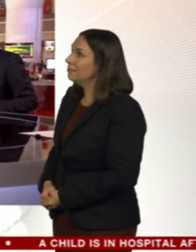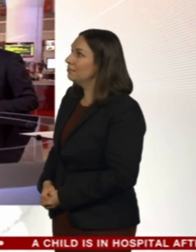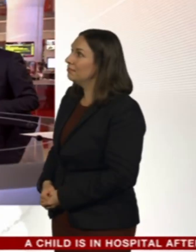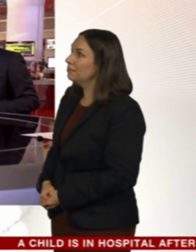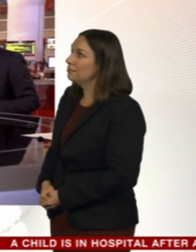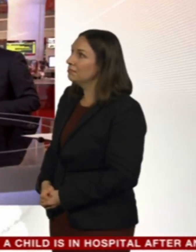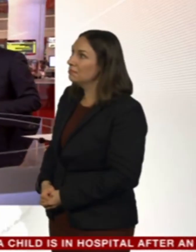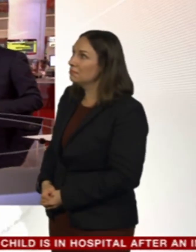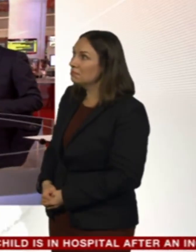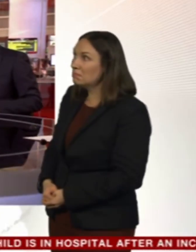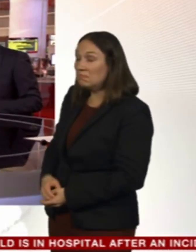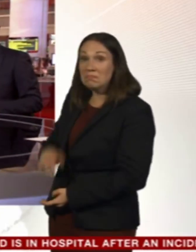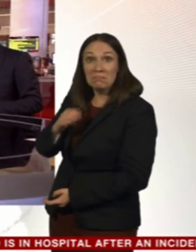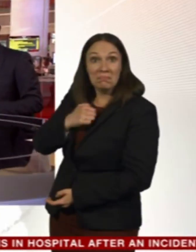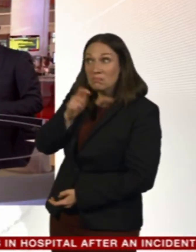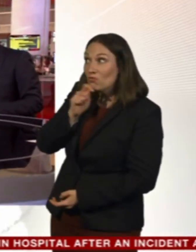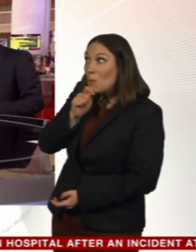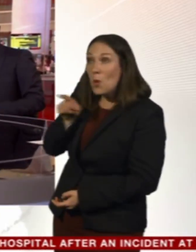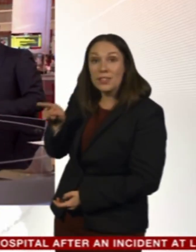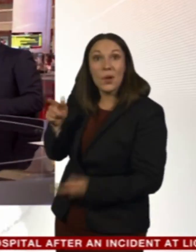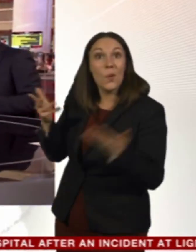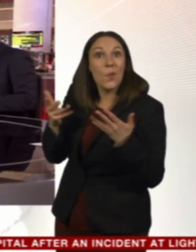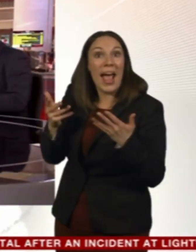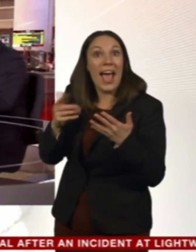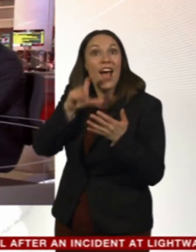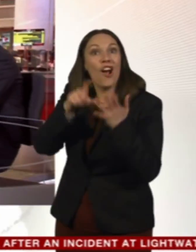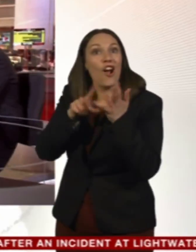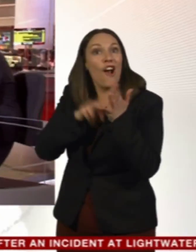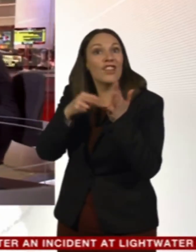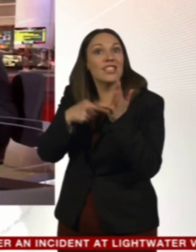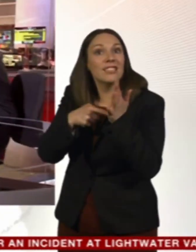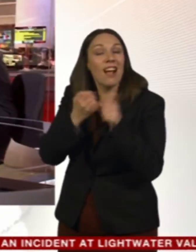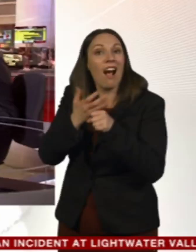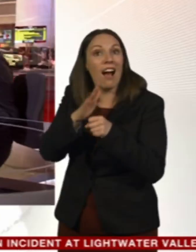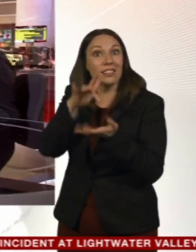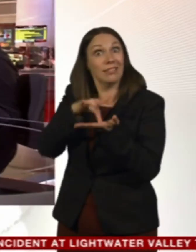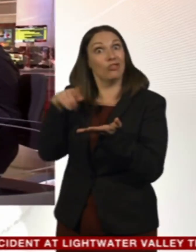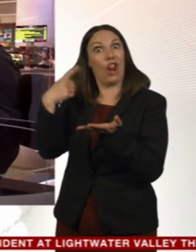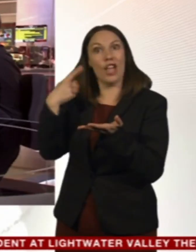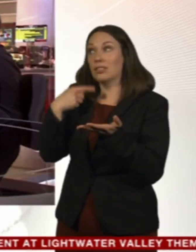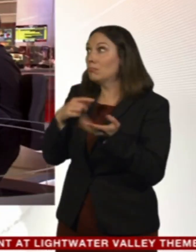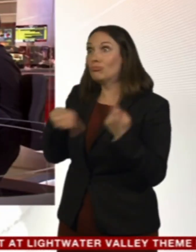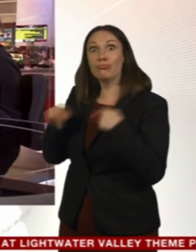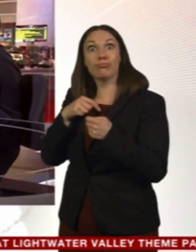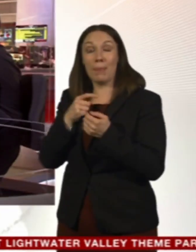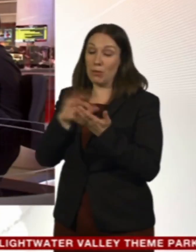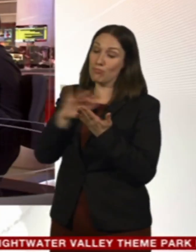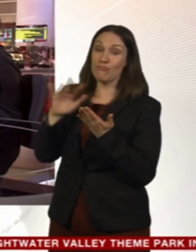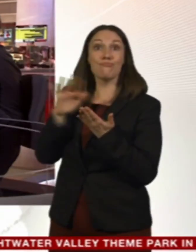Sarah Walton is at Covent Garden in central London, where folks have now been accessing 5G. No snafus, no problems so